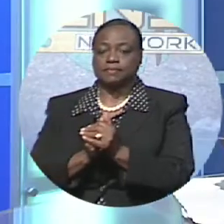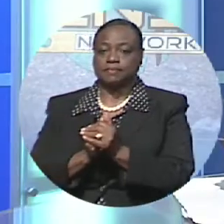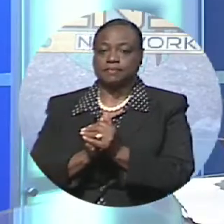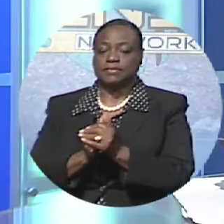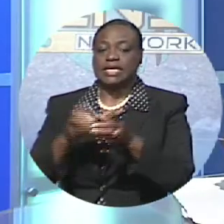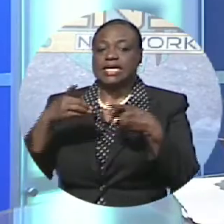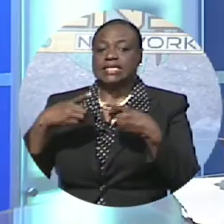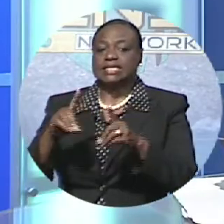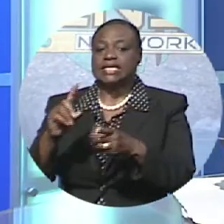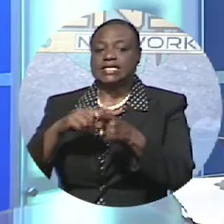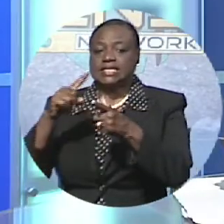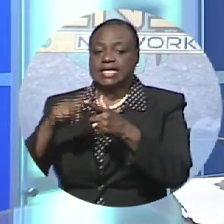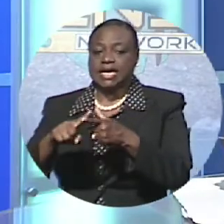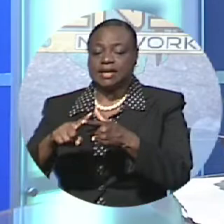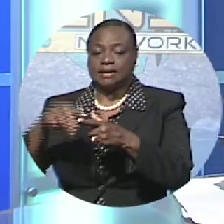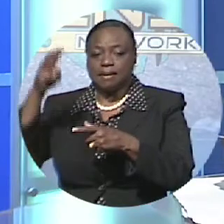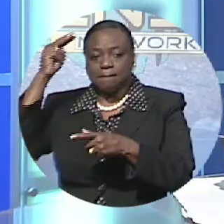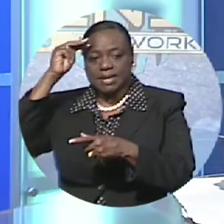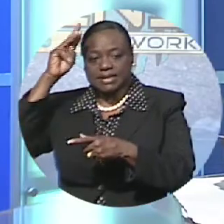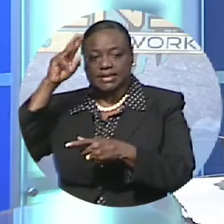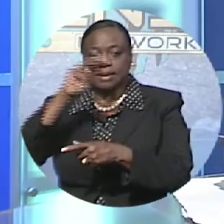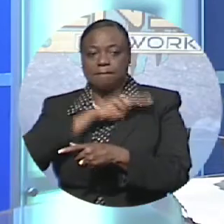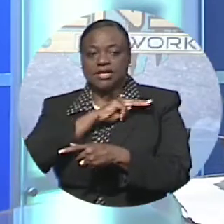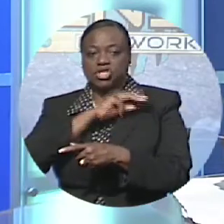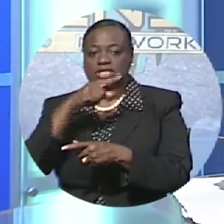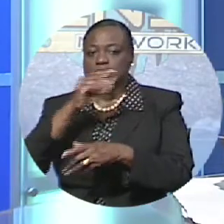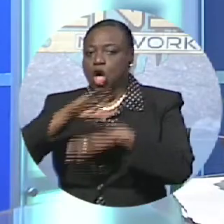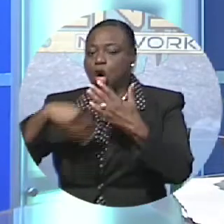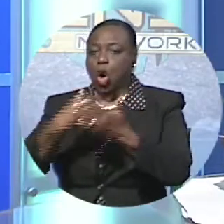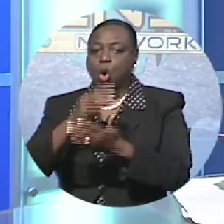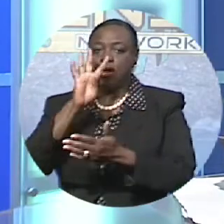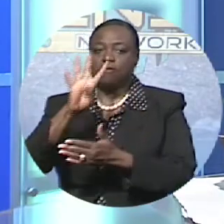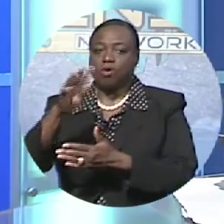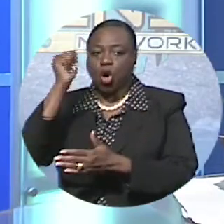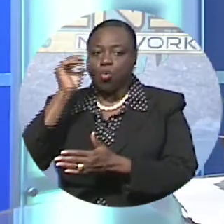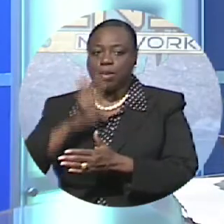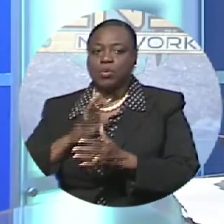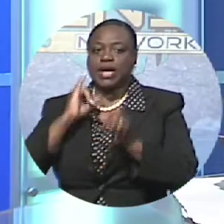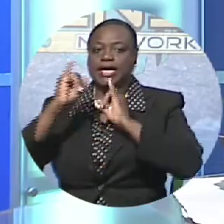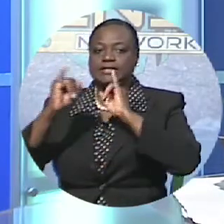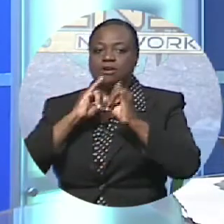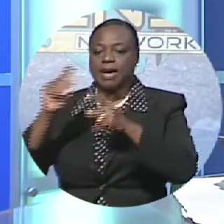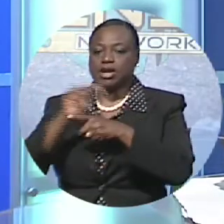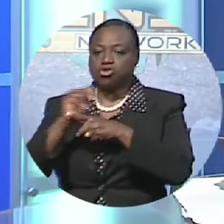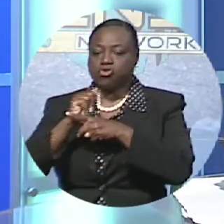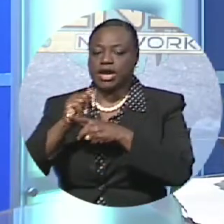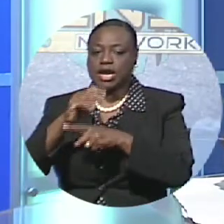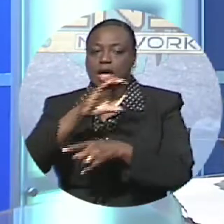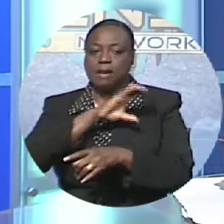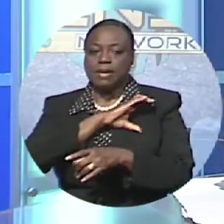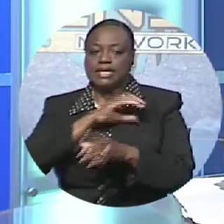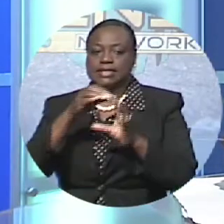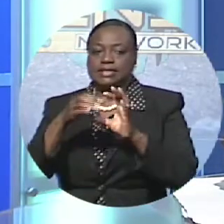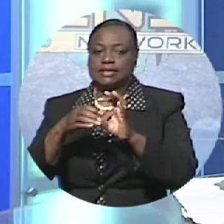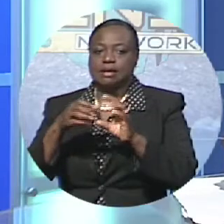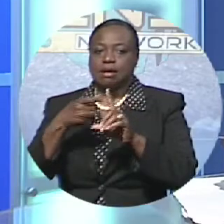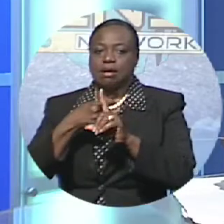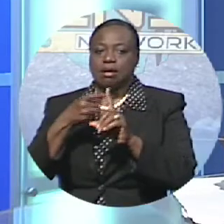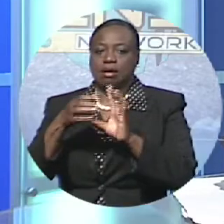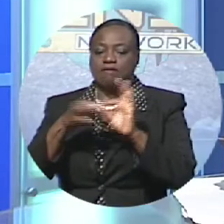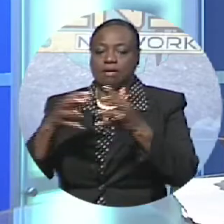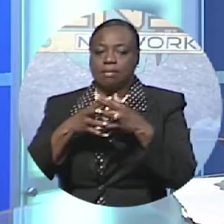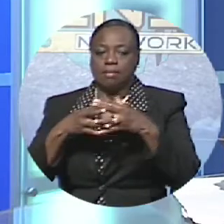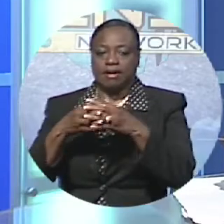Since then, Minister Mitchell confirmed all four women were extensively interviewed by trained officers of the United Nations High Commission for